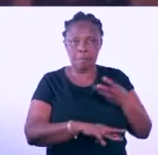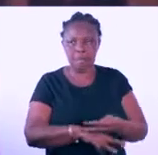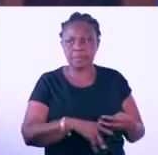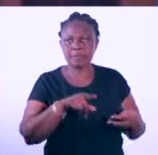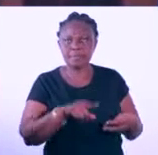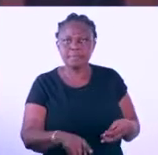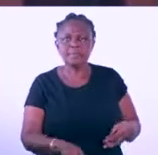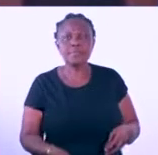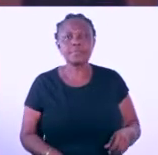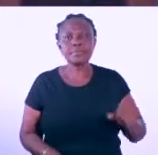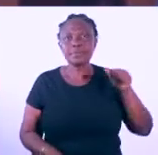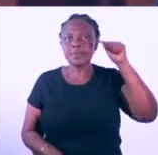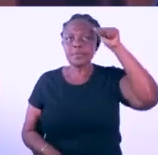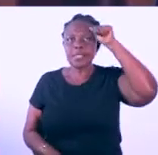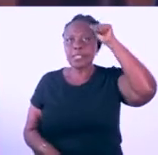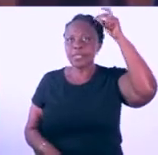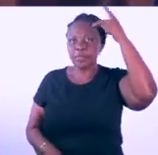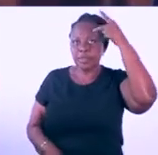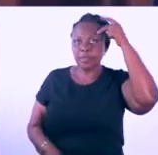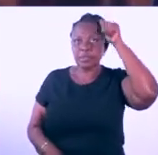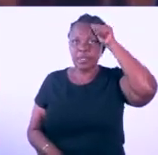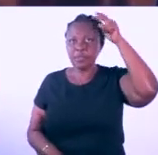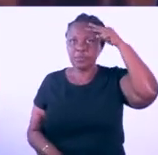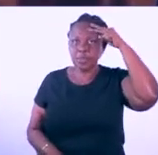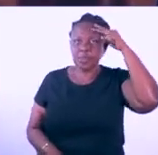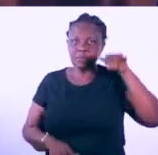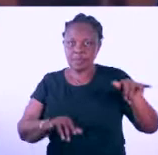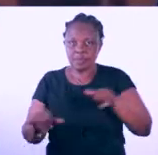Alexander Pepra, same basic 3.